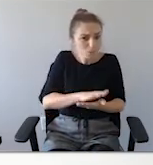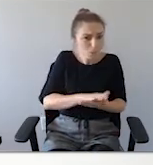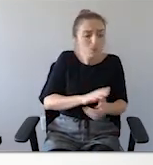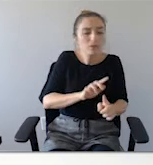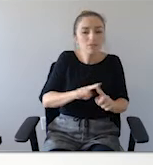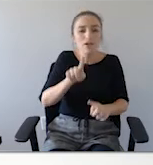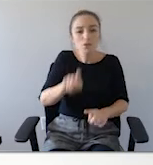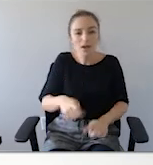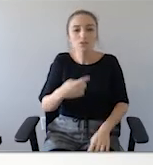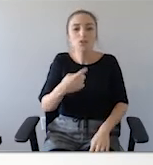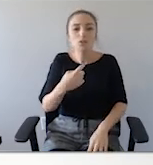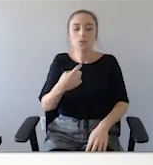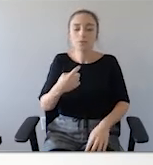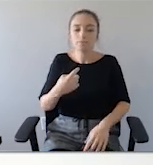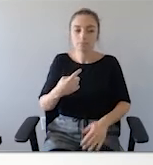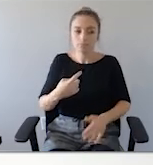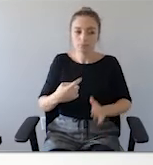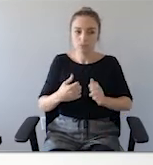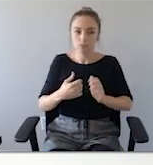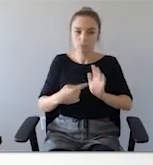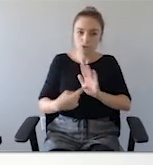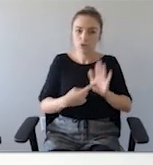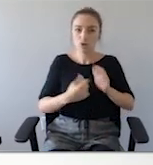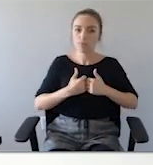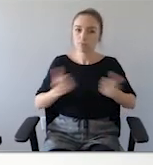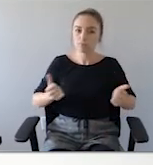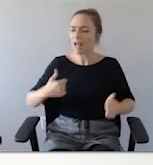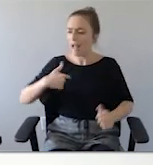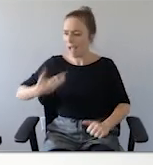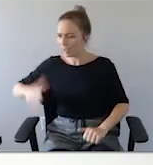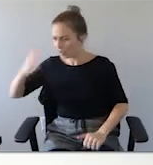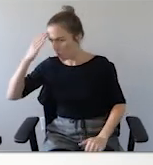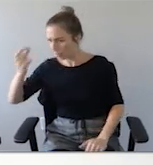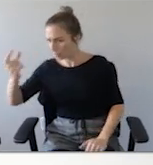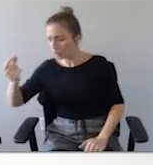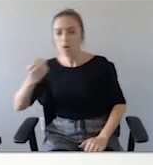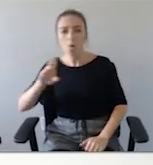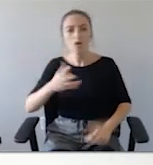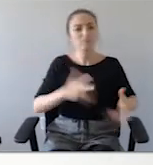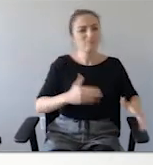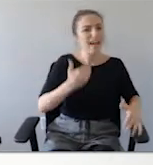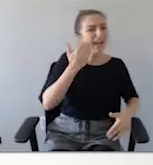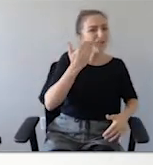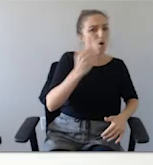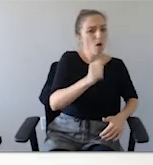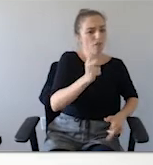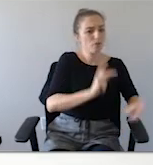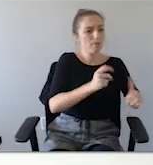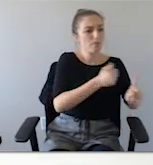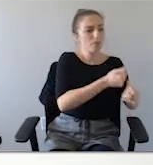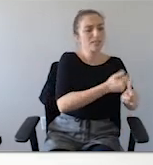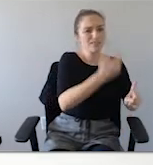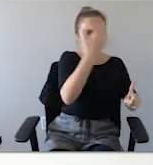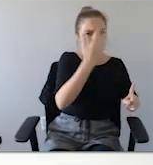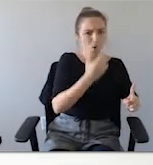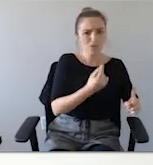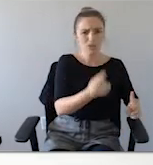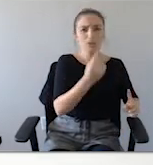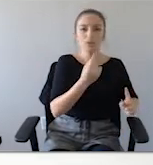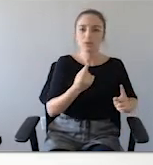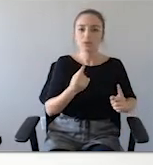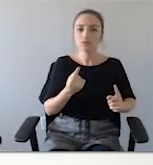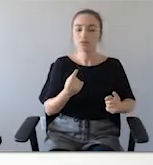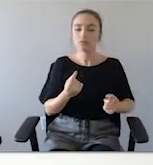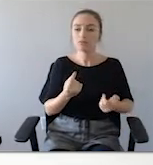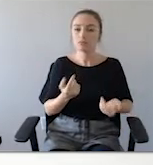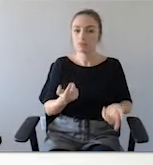this stuff, or two, I know people who know this stuff, and that you will access those people to get whatever it is